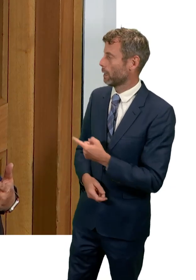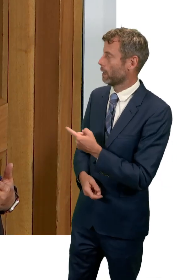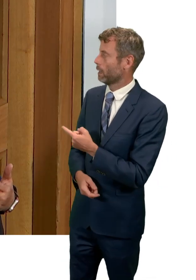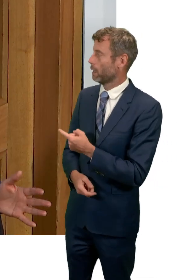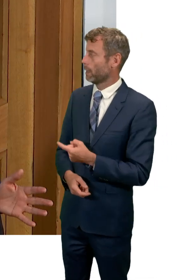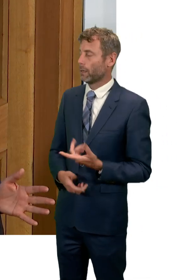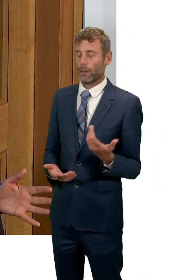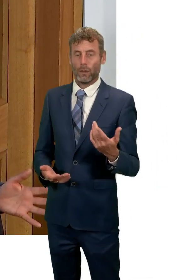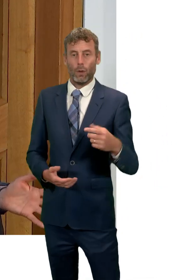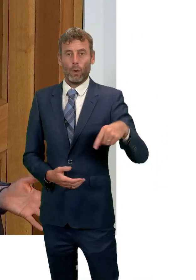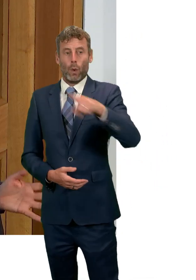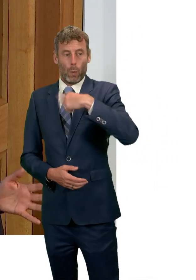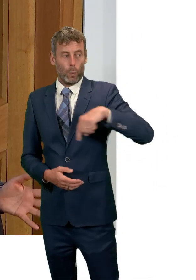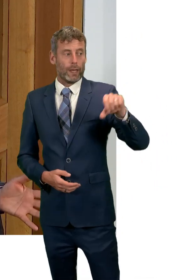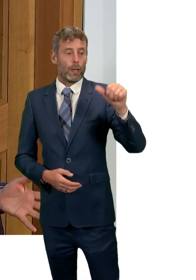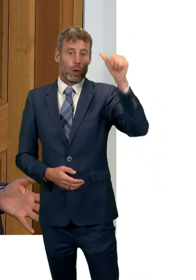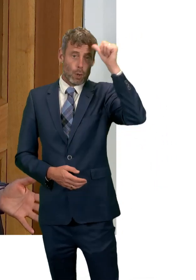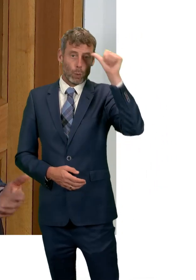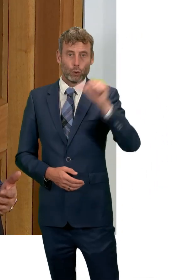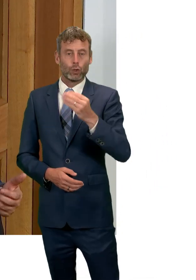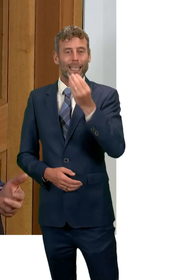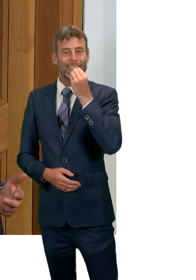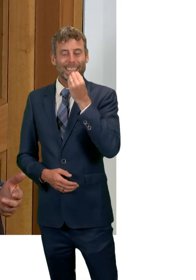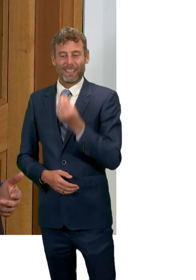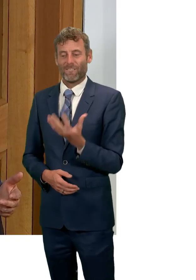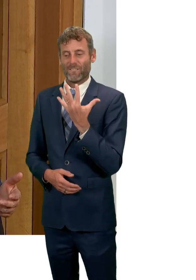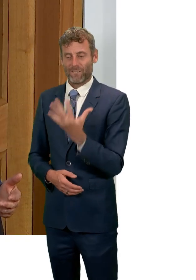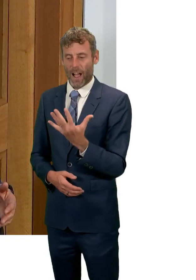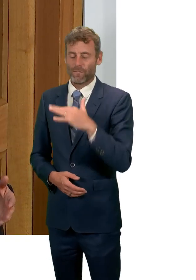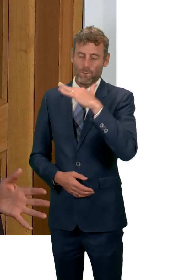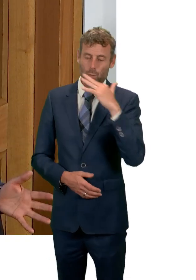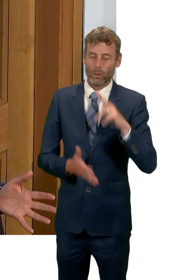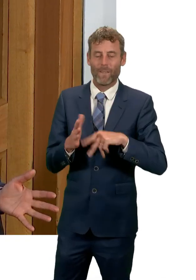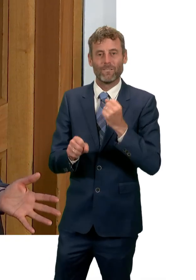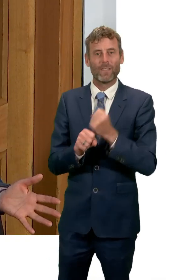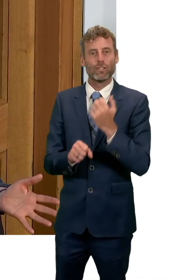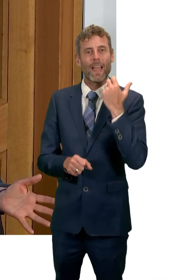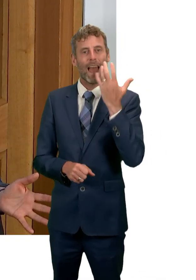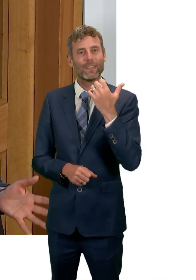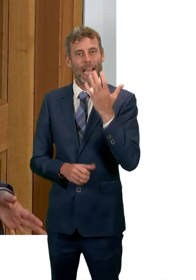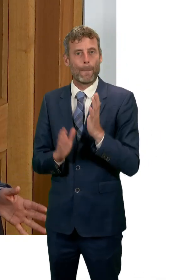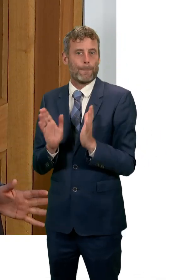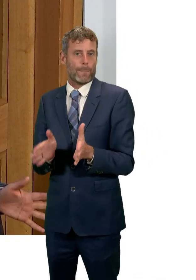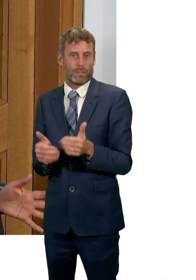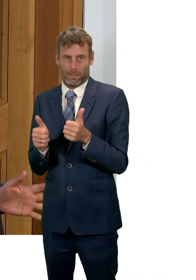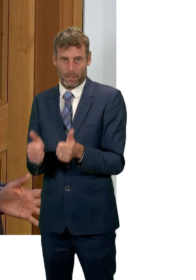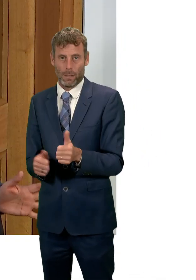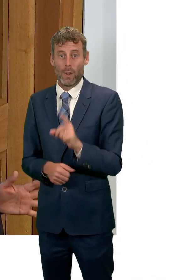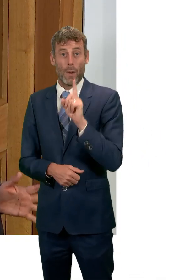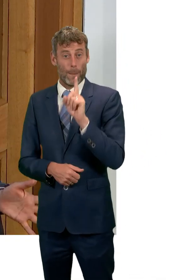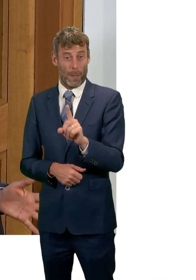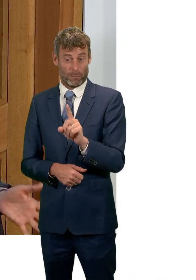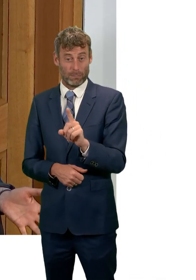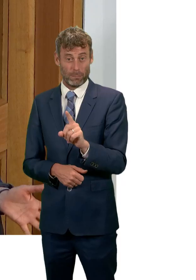should be eating 5 portions of fruit and veg a day. That's part of the Eat Well guide. But less than